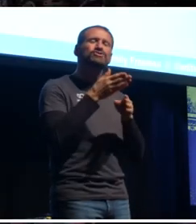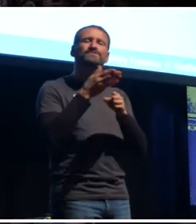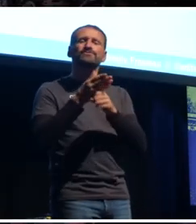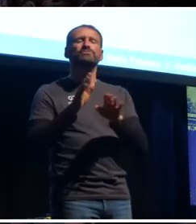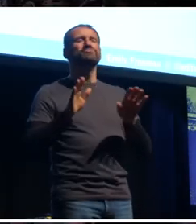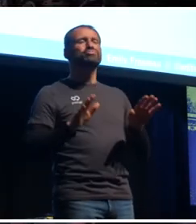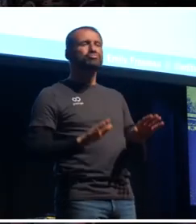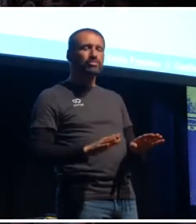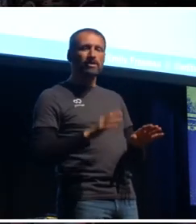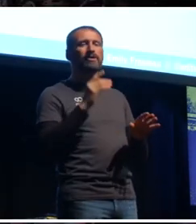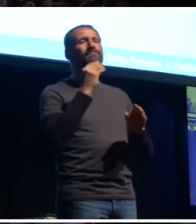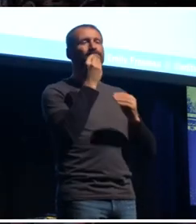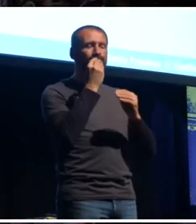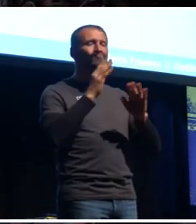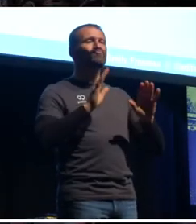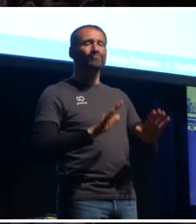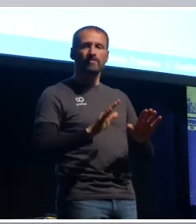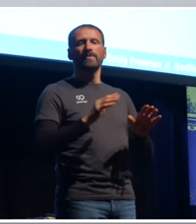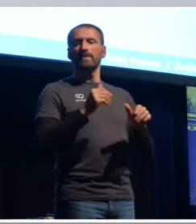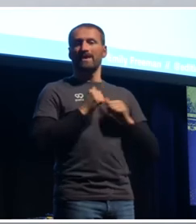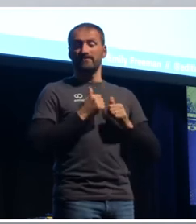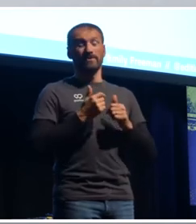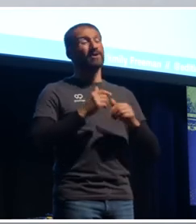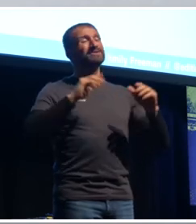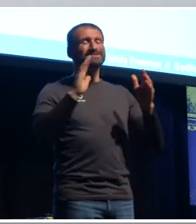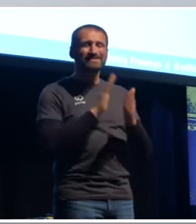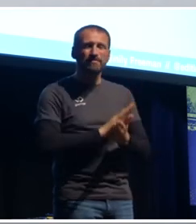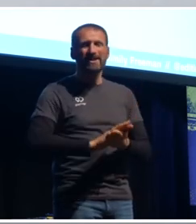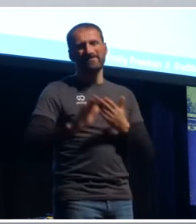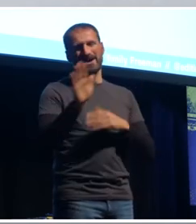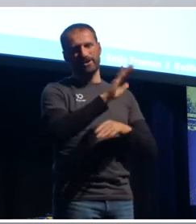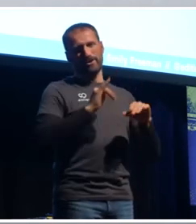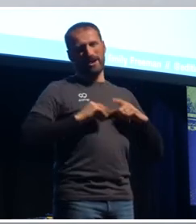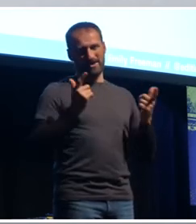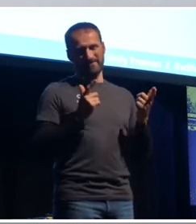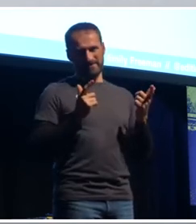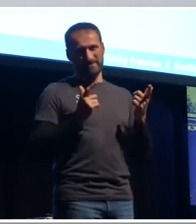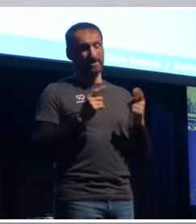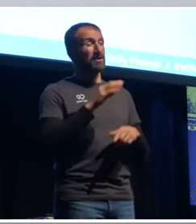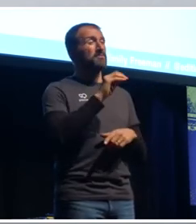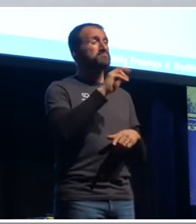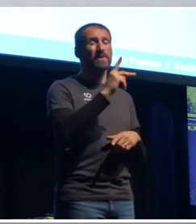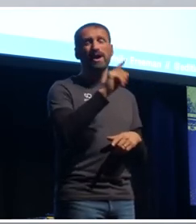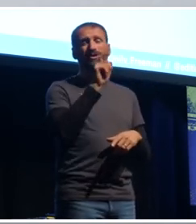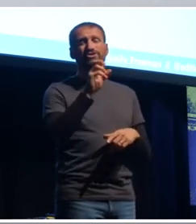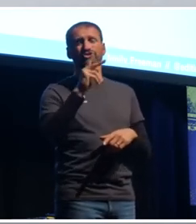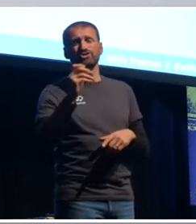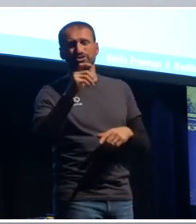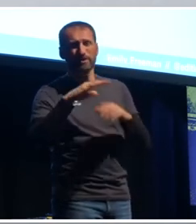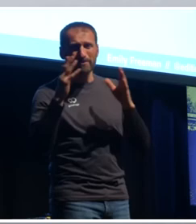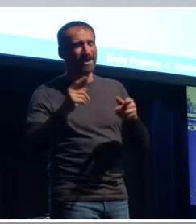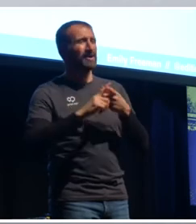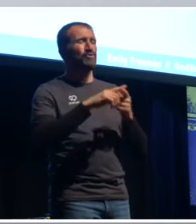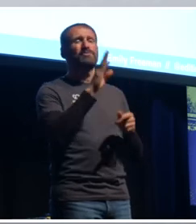Simplify your life. Minimalism is good. Mark Zuckerberg and Barack Obama very famously wear the same outfit every day